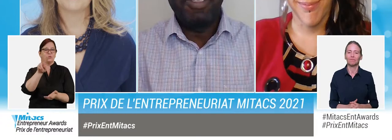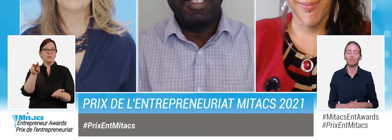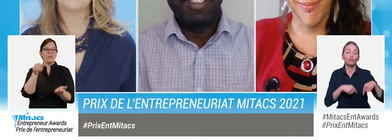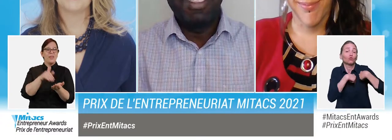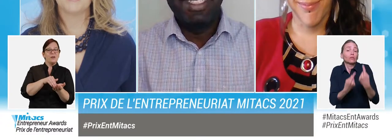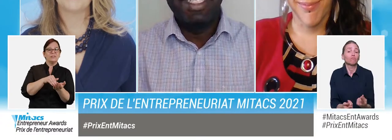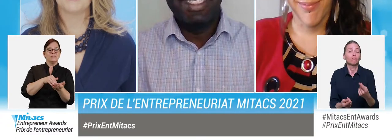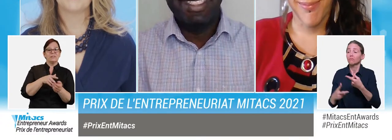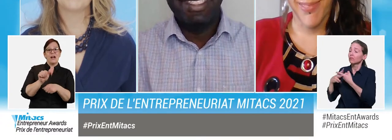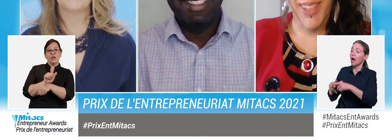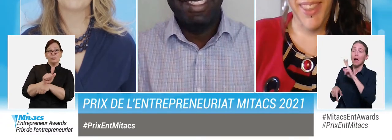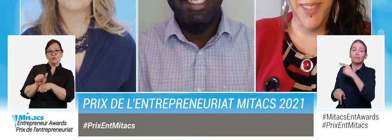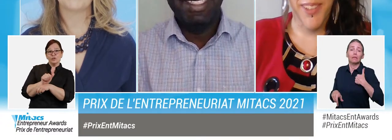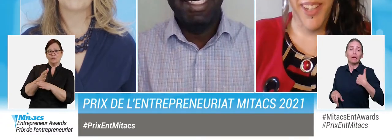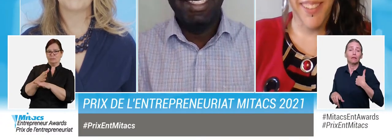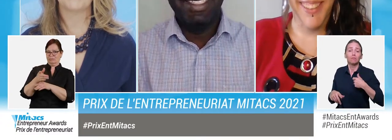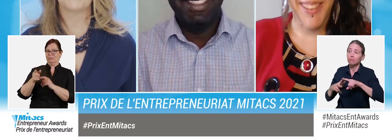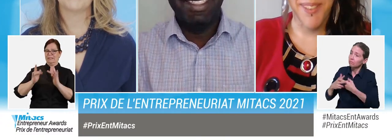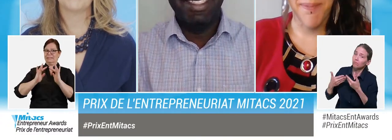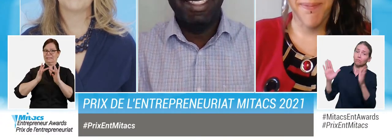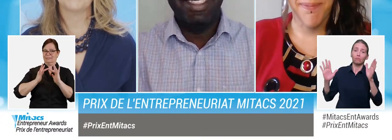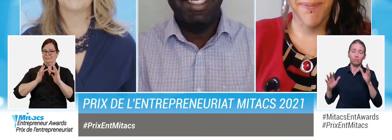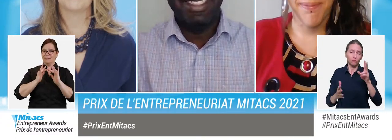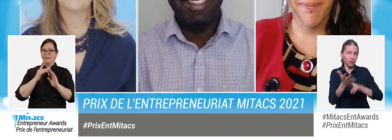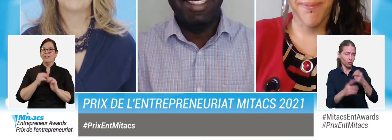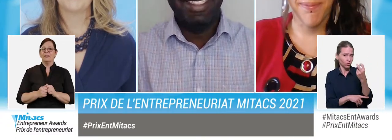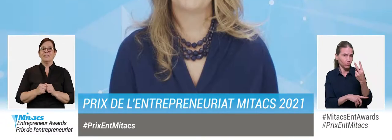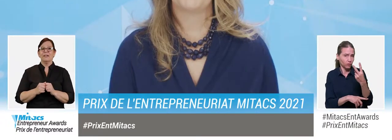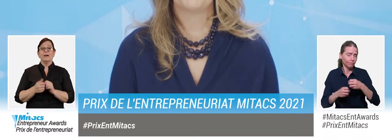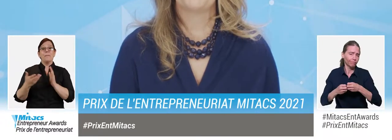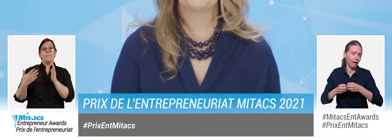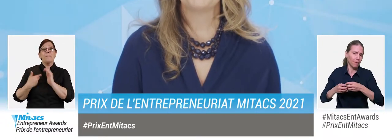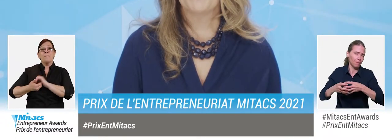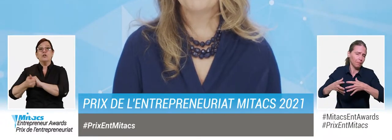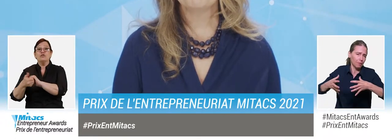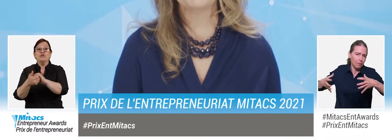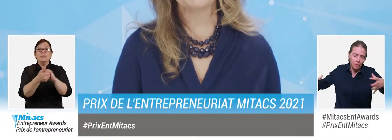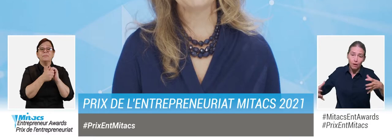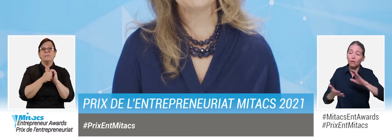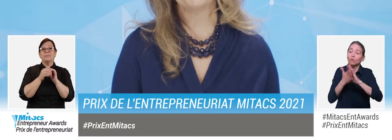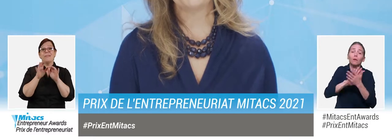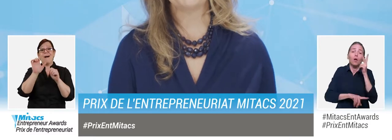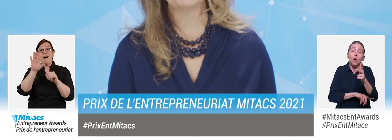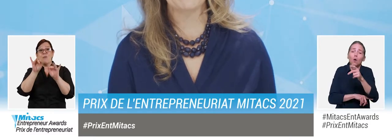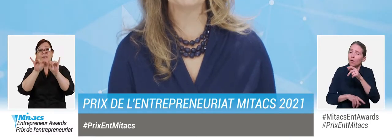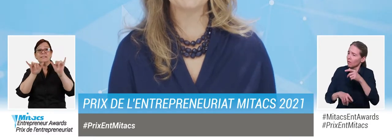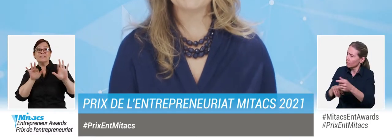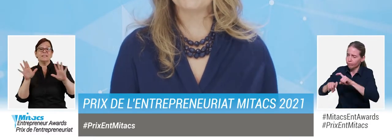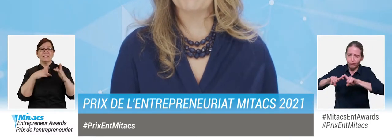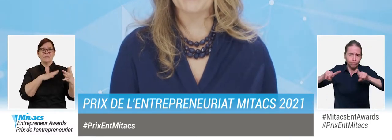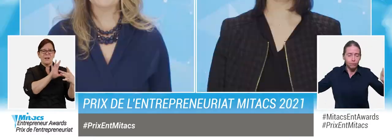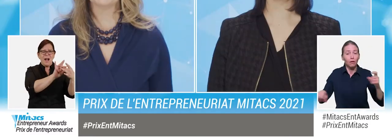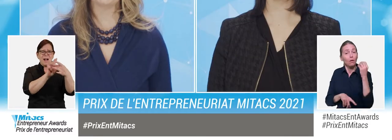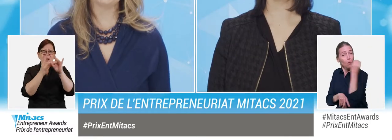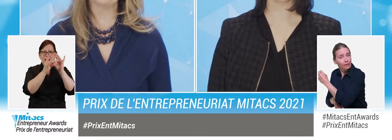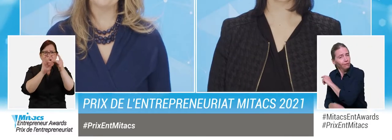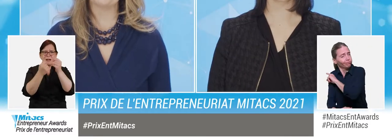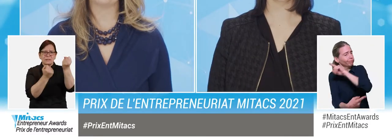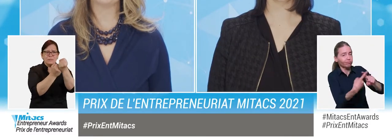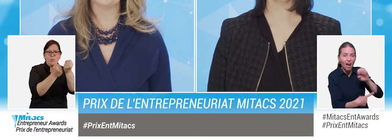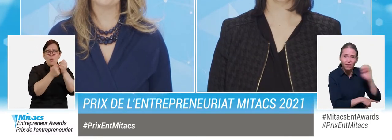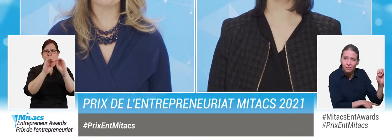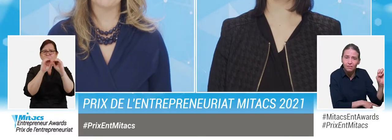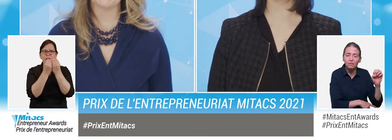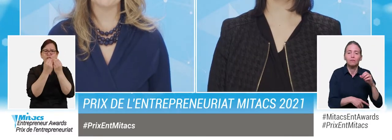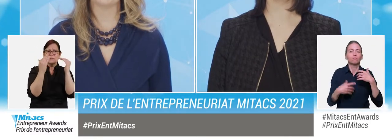Thank you very much. Thanks for having us. Well, now I'm pleased to introduce Kayla Isabel, the CEO